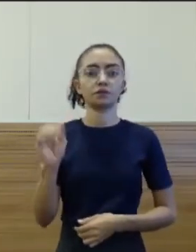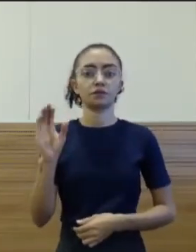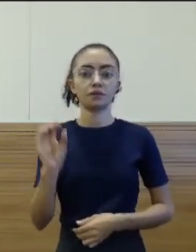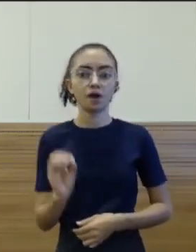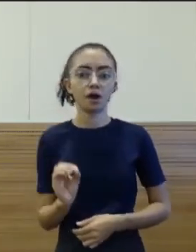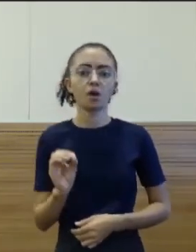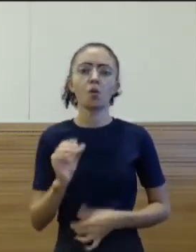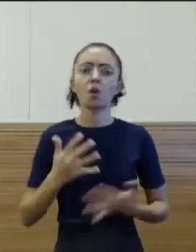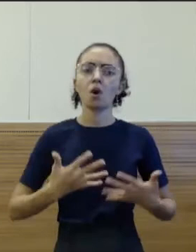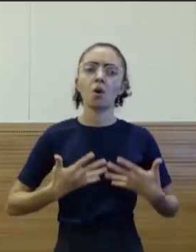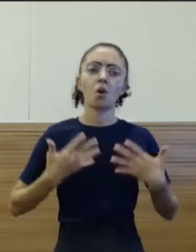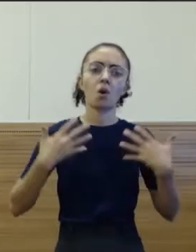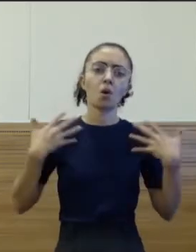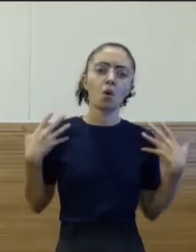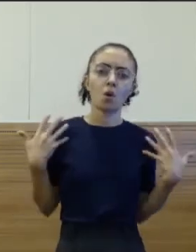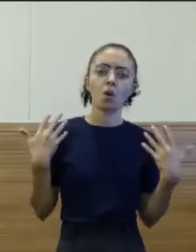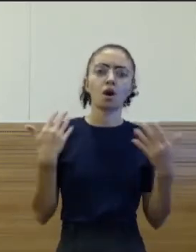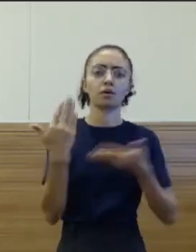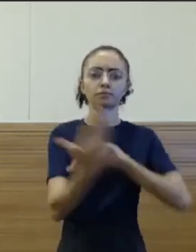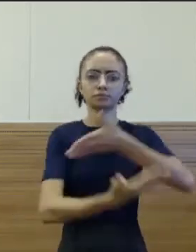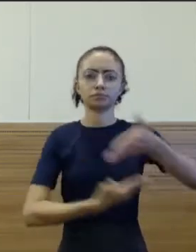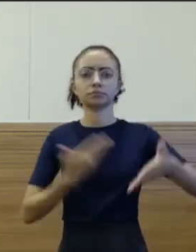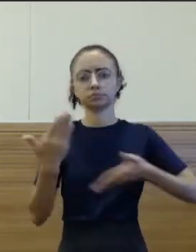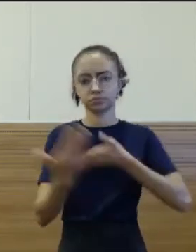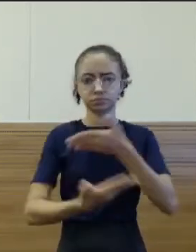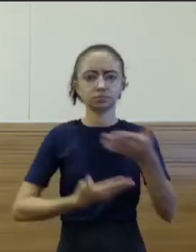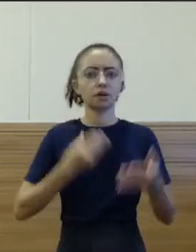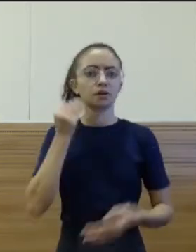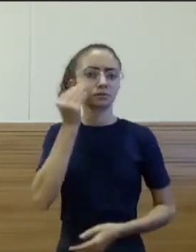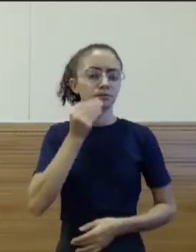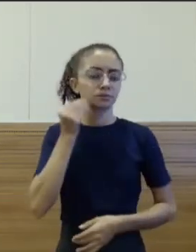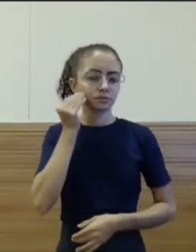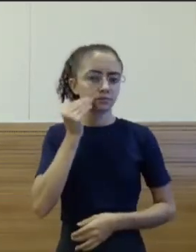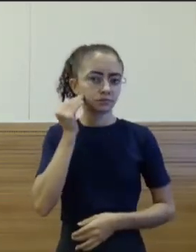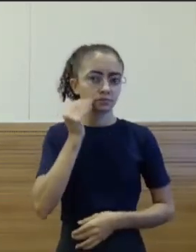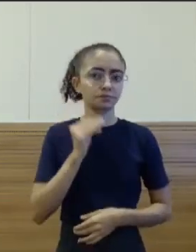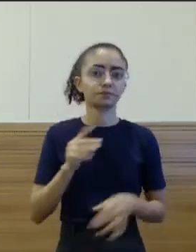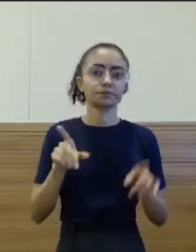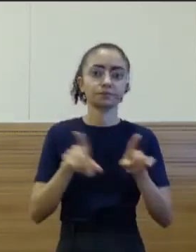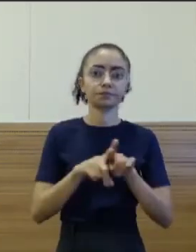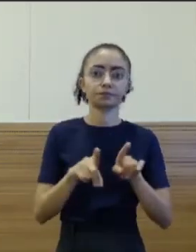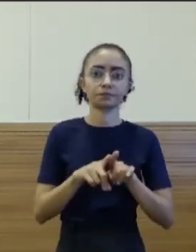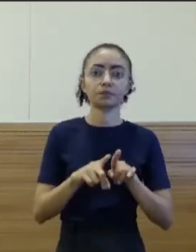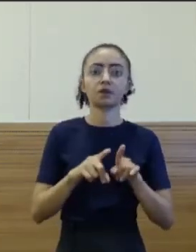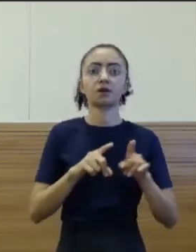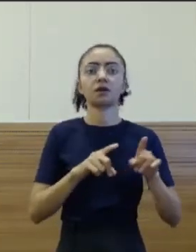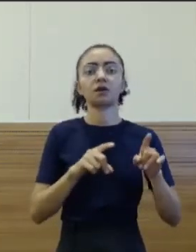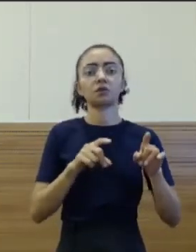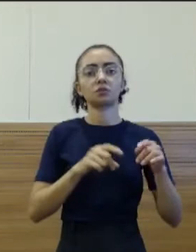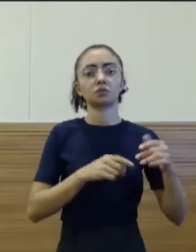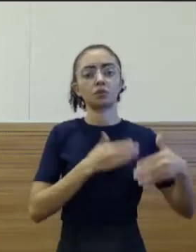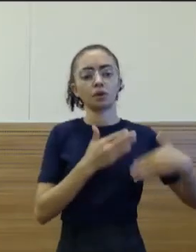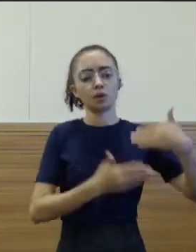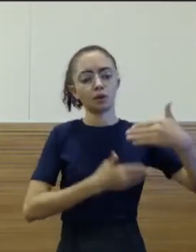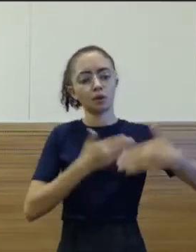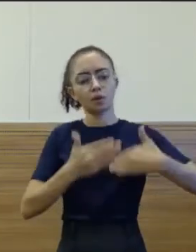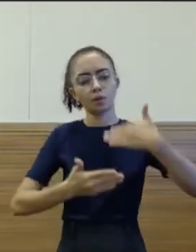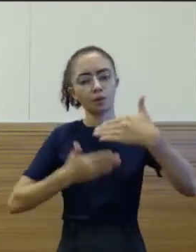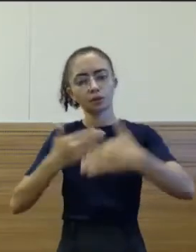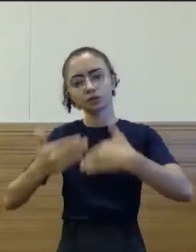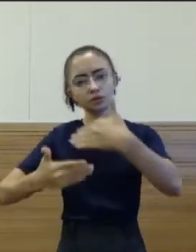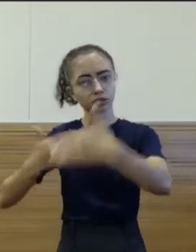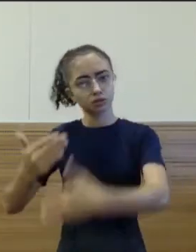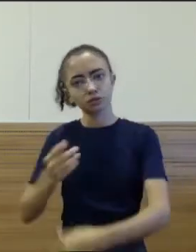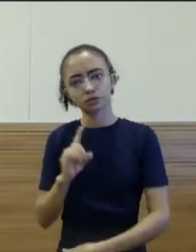to share with each one of you with this exchange of experiences in all of these processes that we've had the